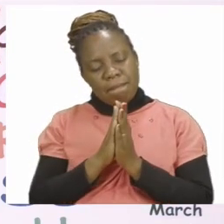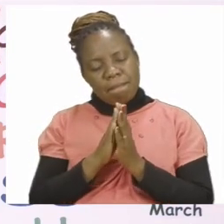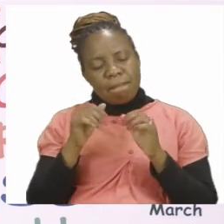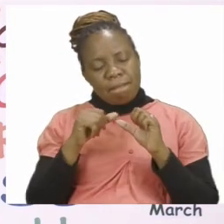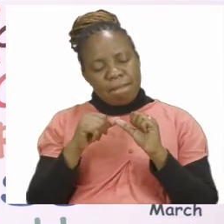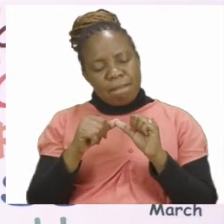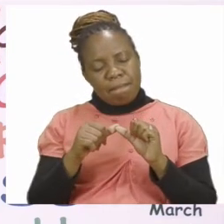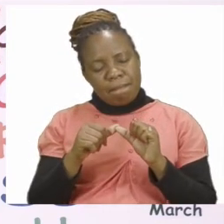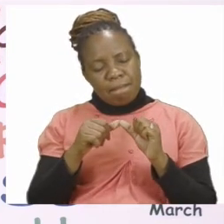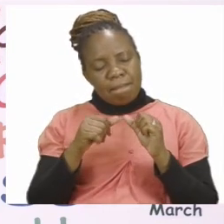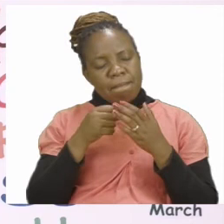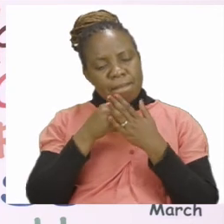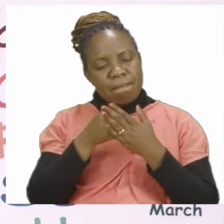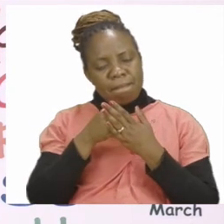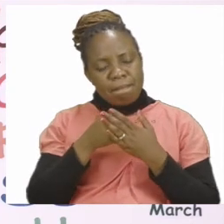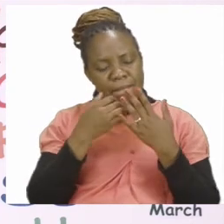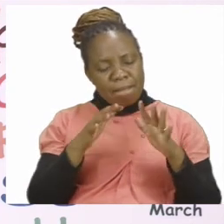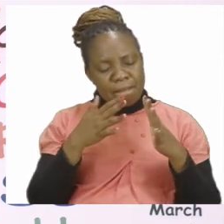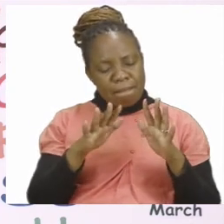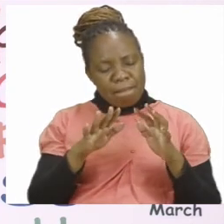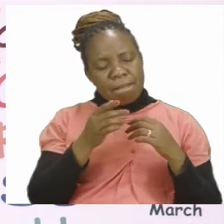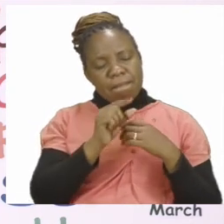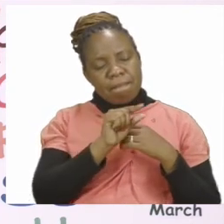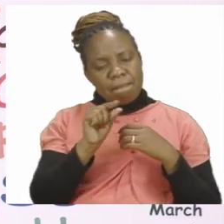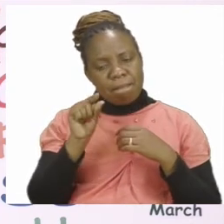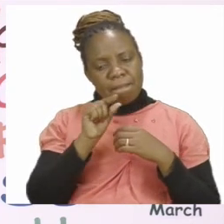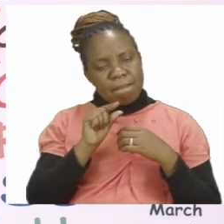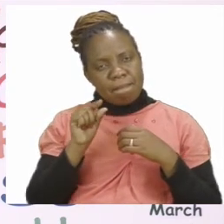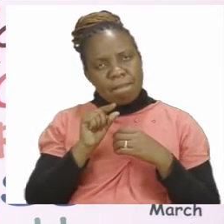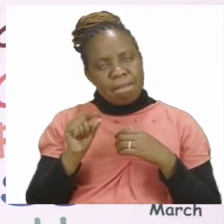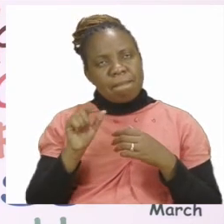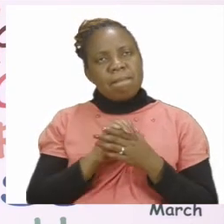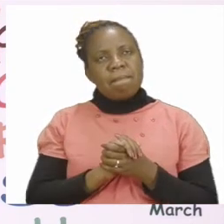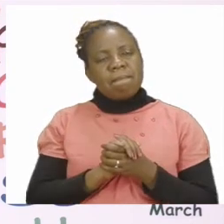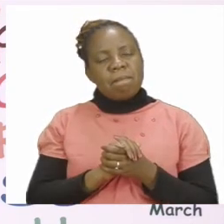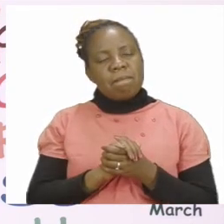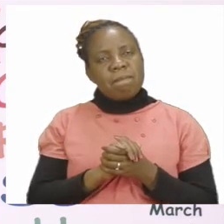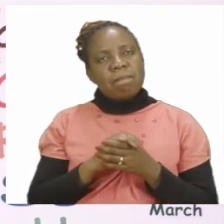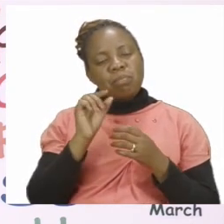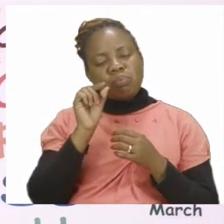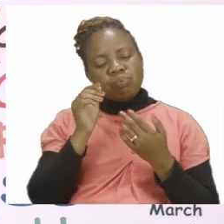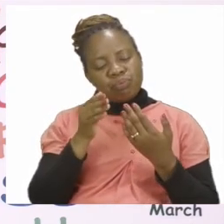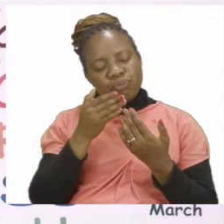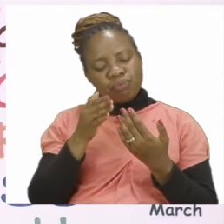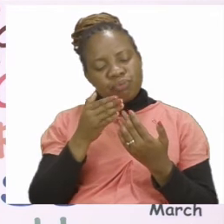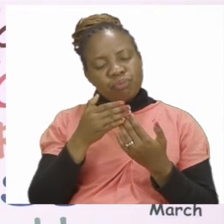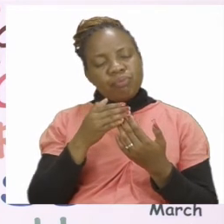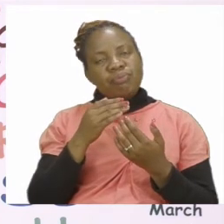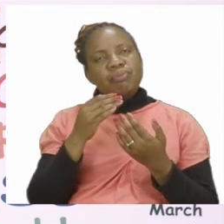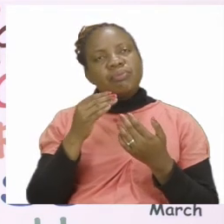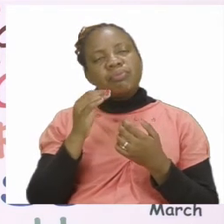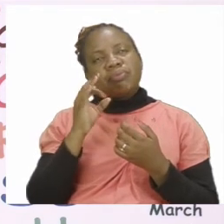and finish all the sentences with all the future or simple future tense words in